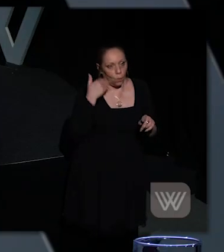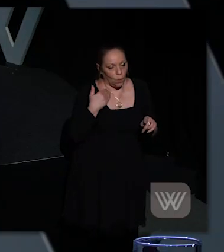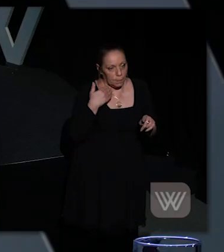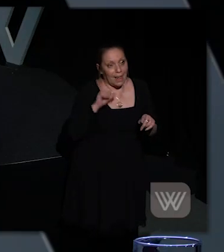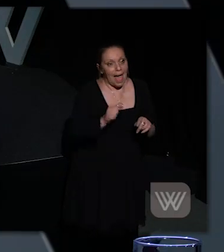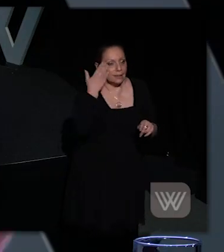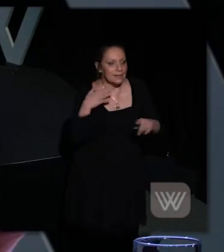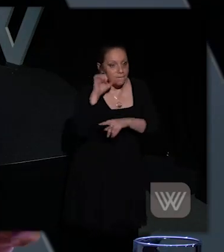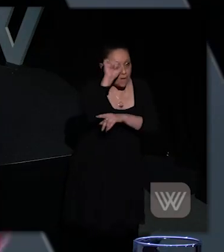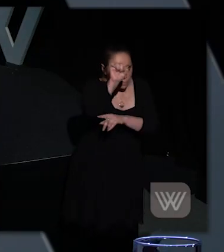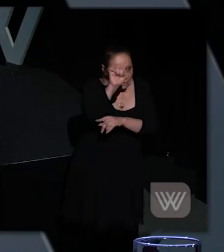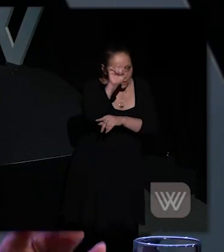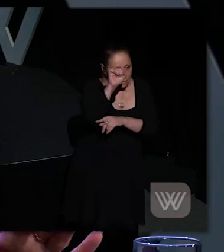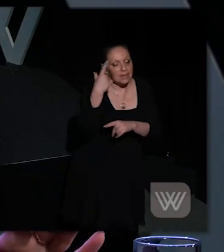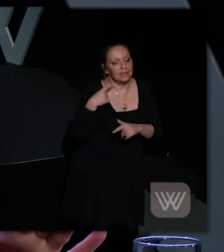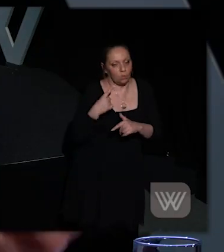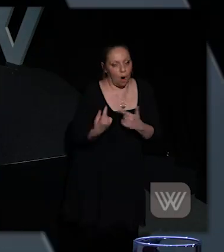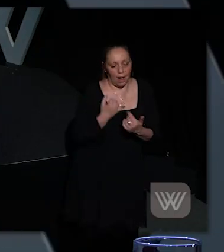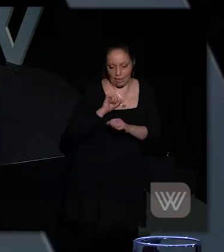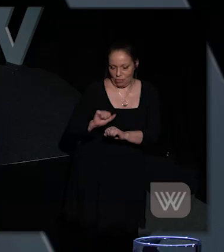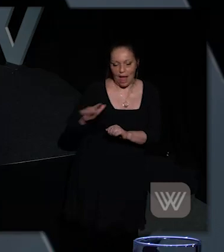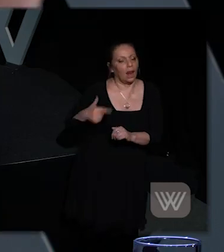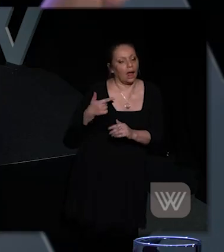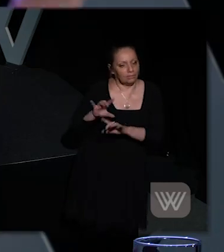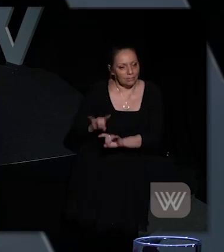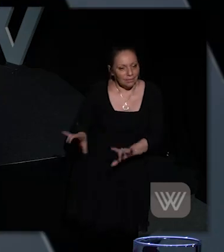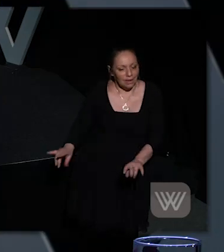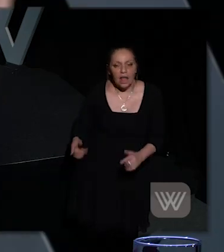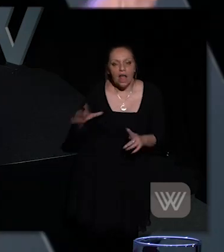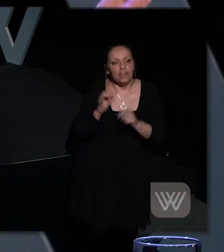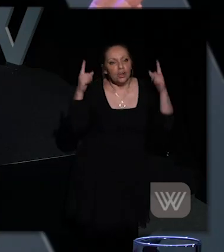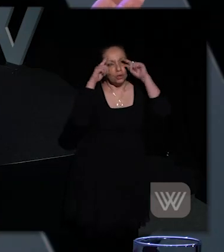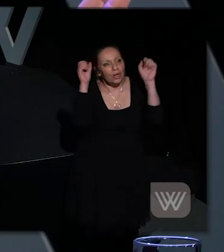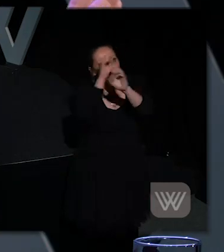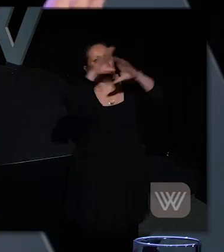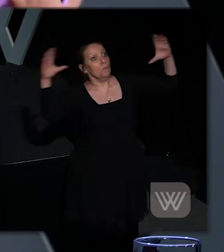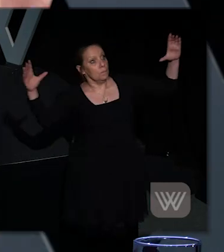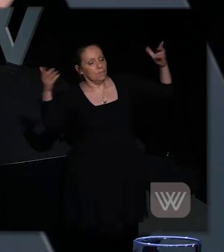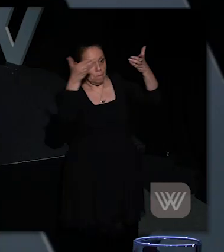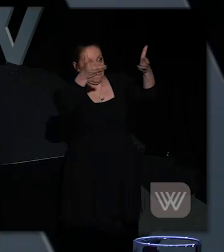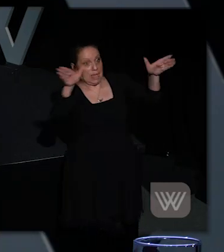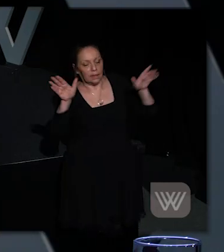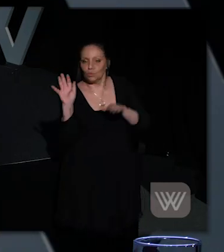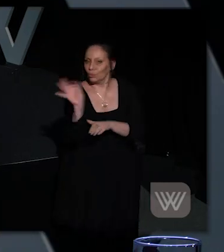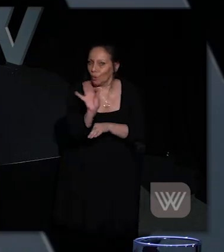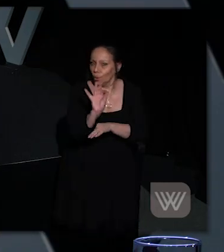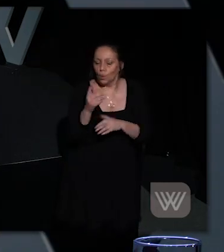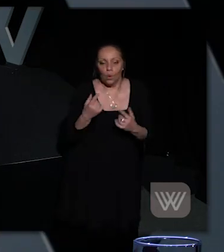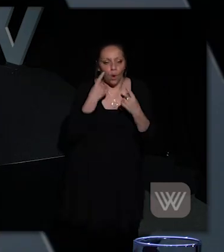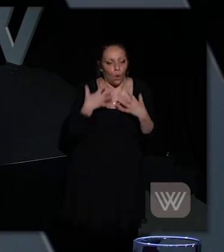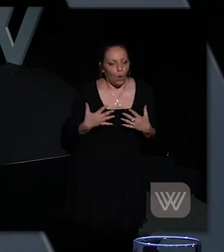the cause of all the harms against them. They're not looking at the bigger sort of sociological structures. They are